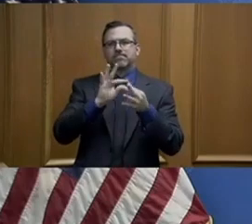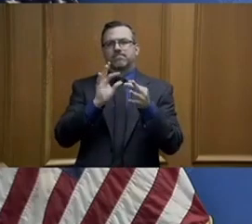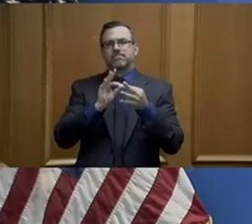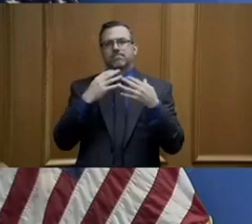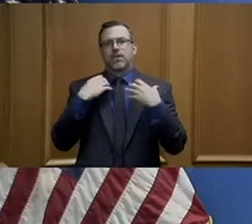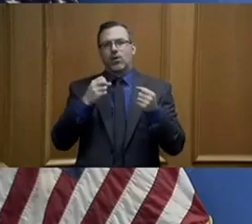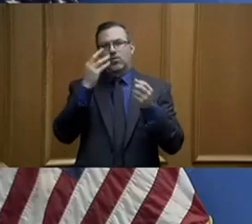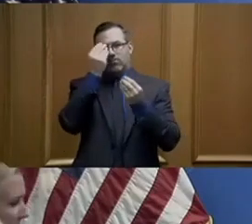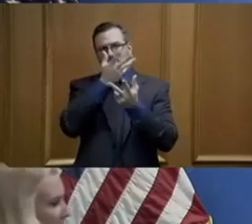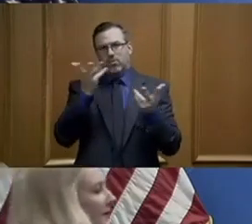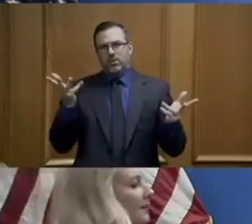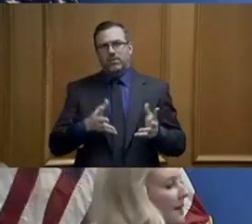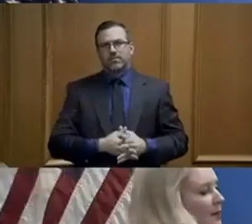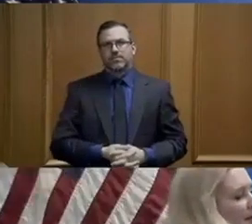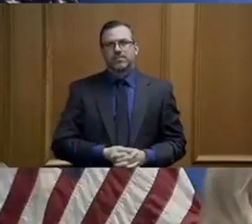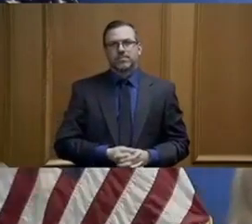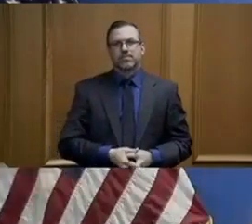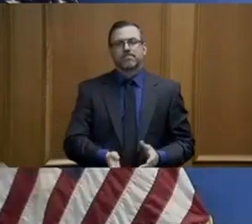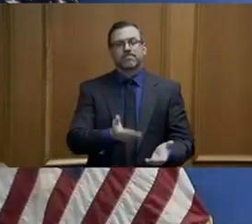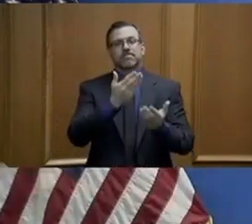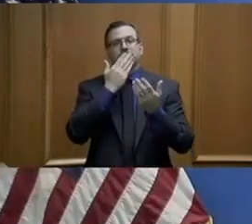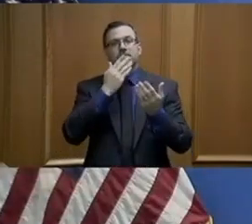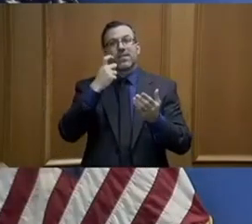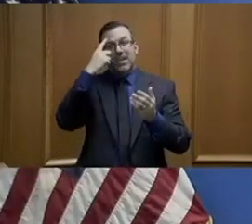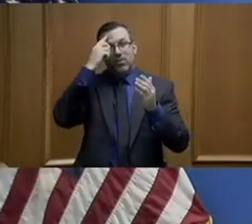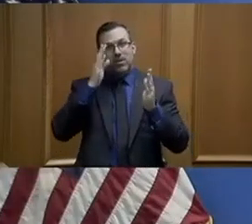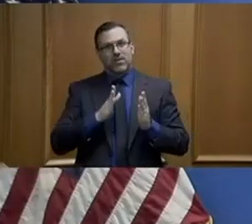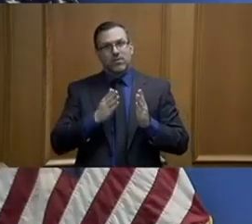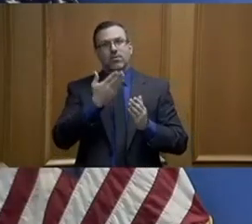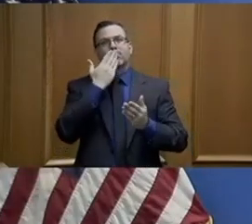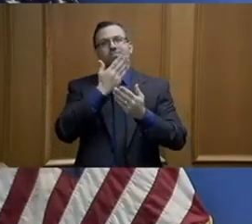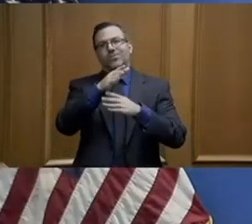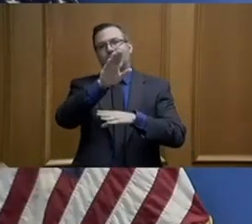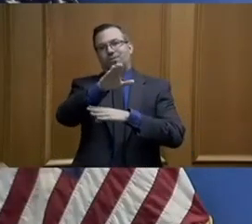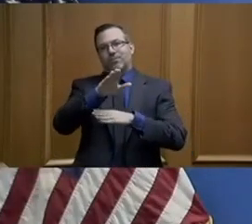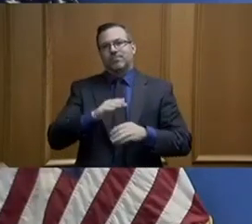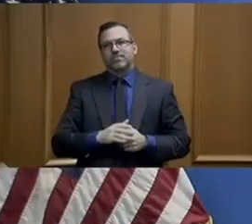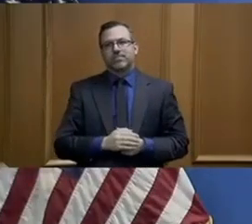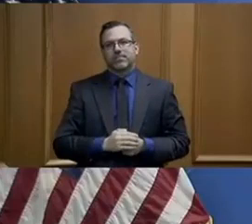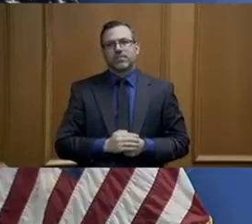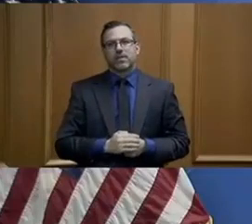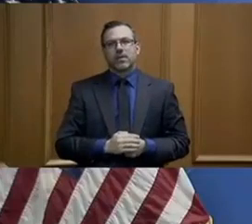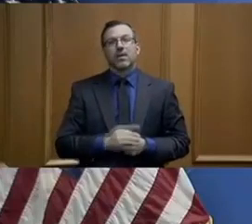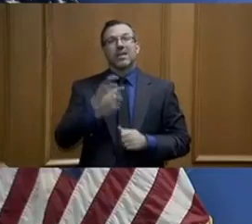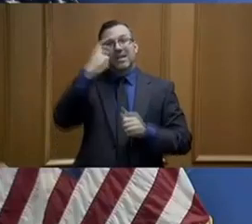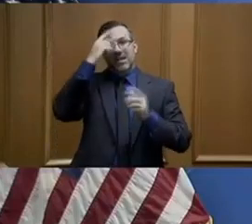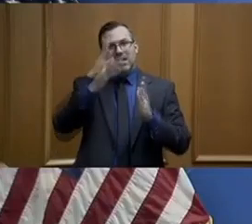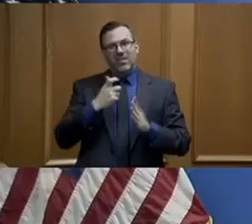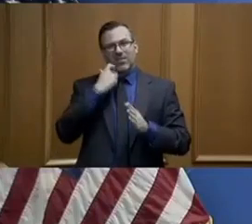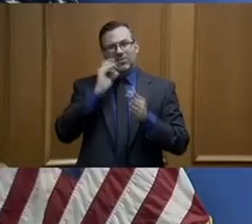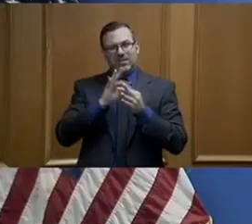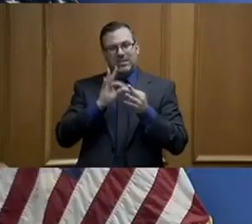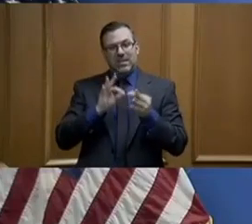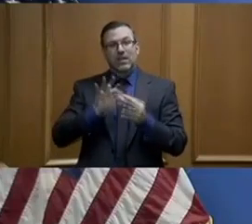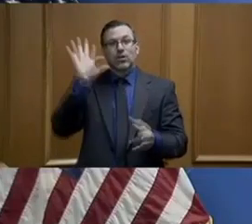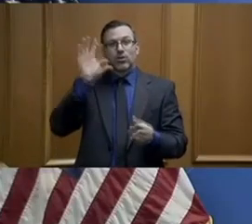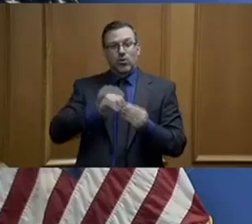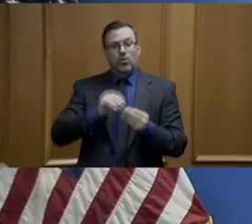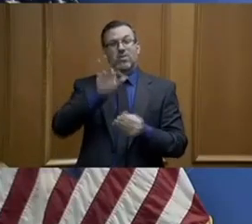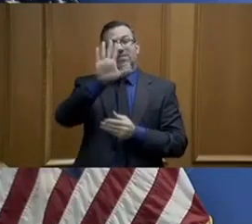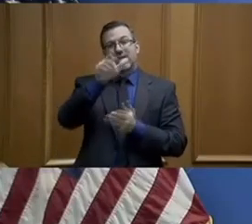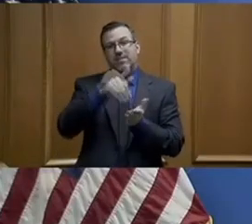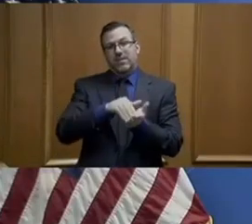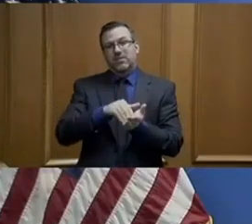please? Thank you, Governor. Good afternoon. As the Governor mentioned, our case count is